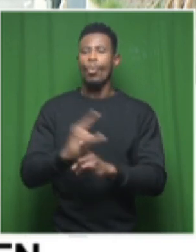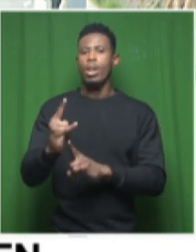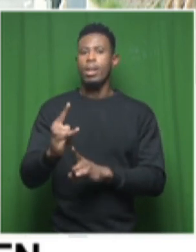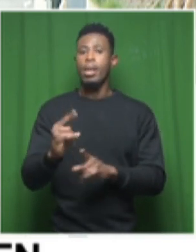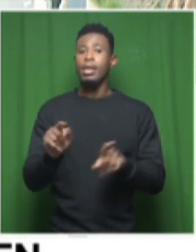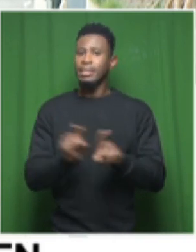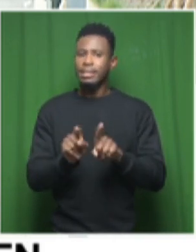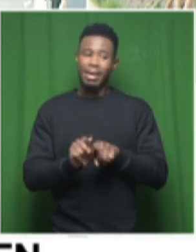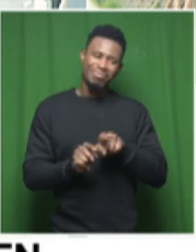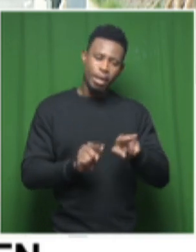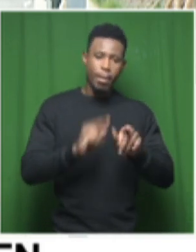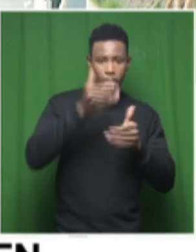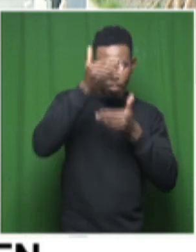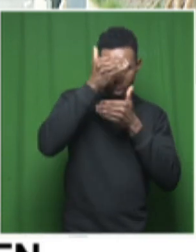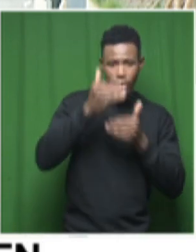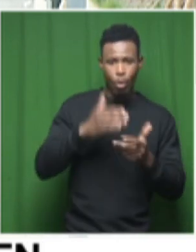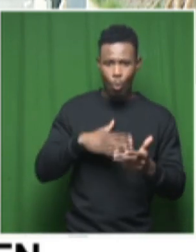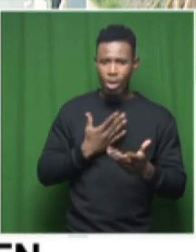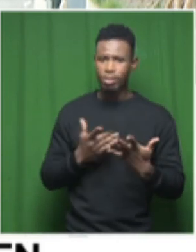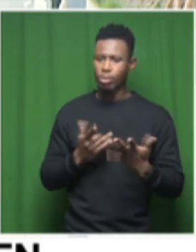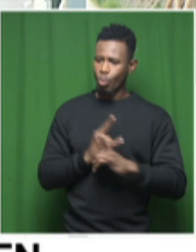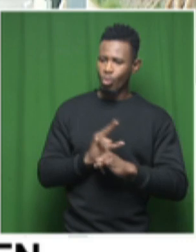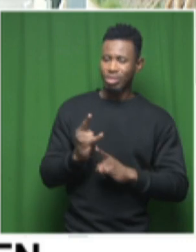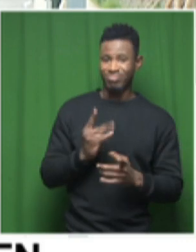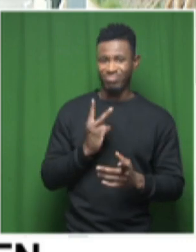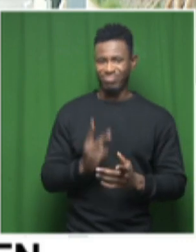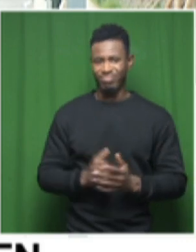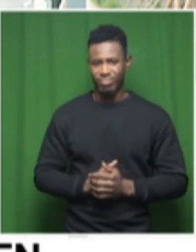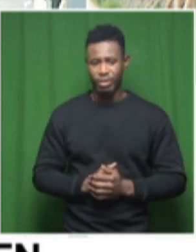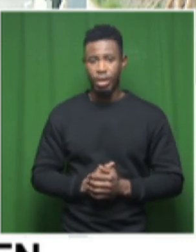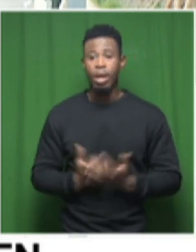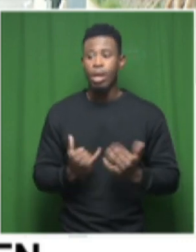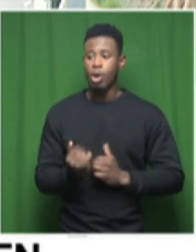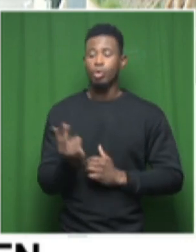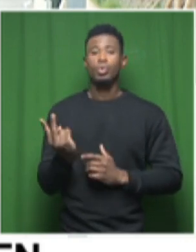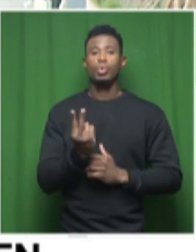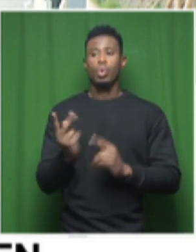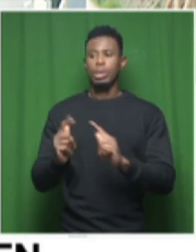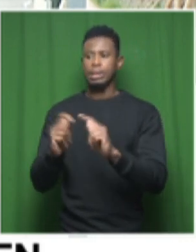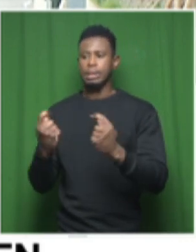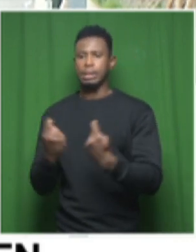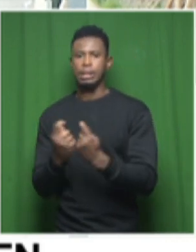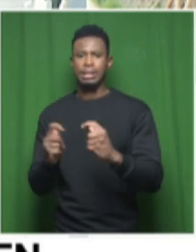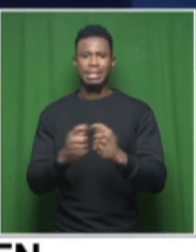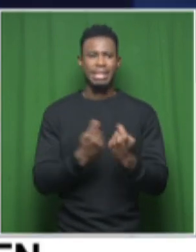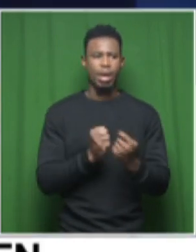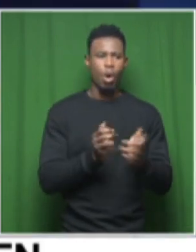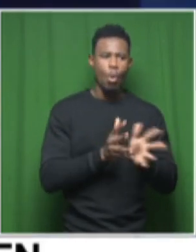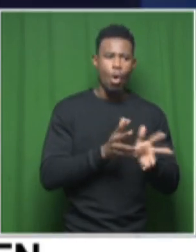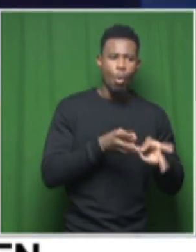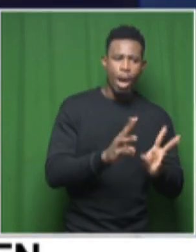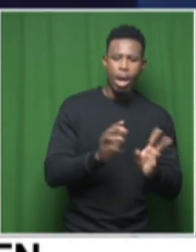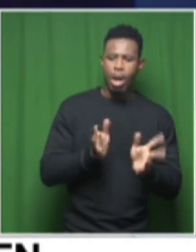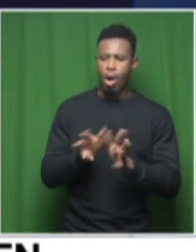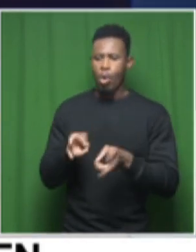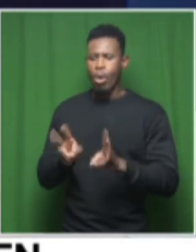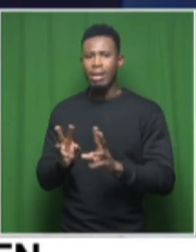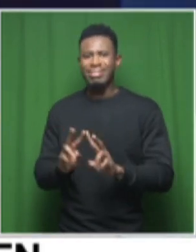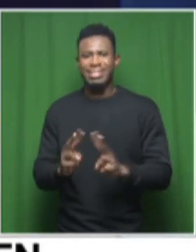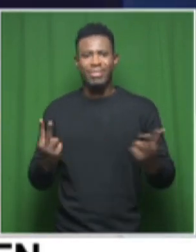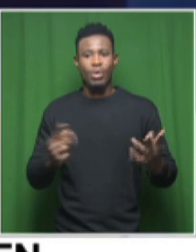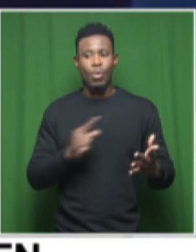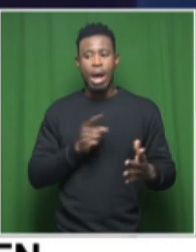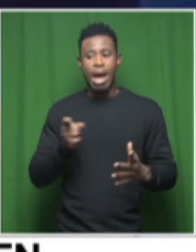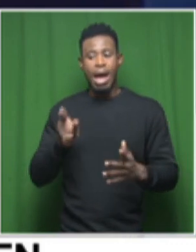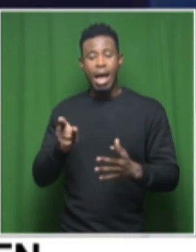make history for both nations. Now, these two teams play two different types of football. Banyana very good on the